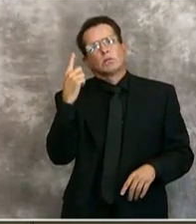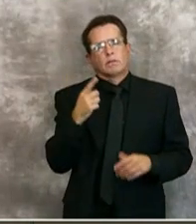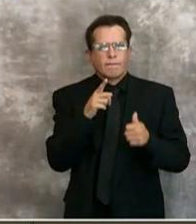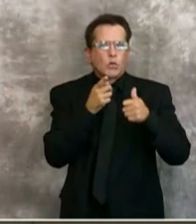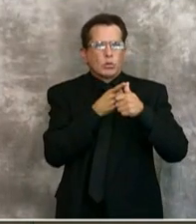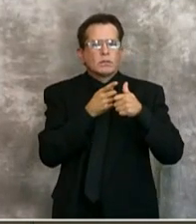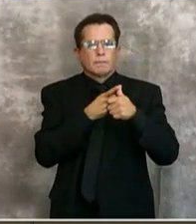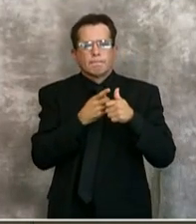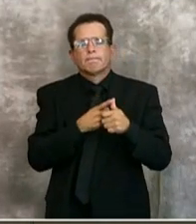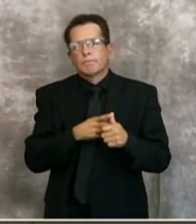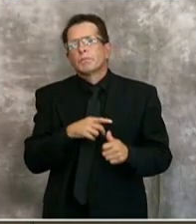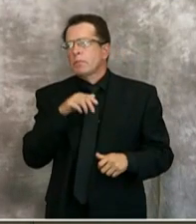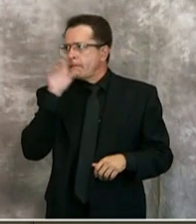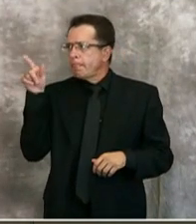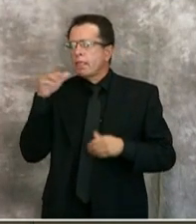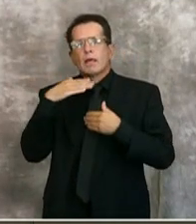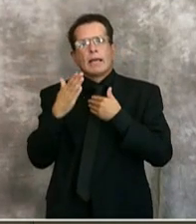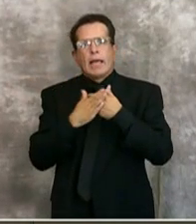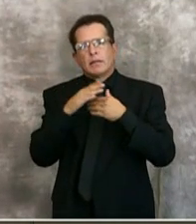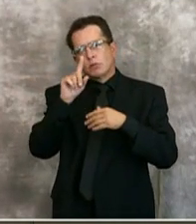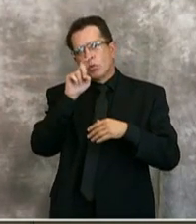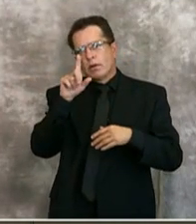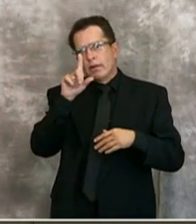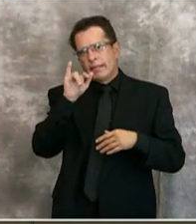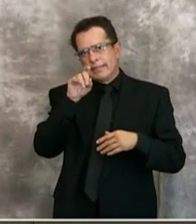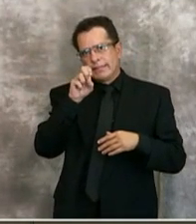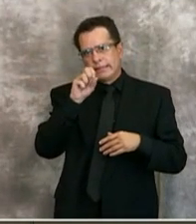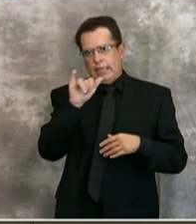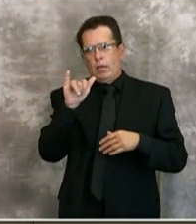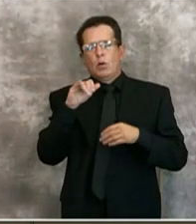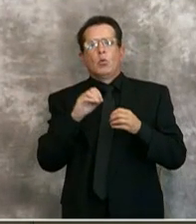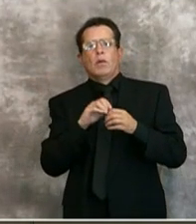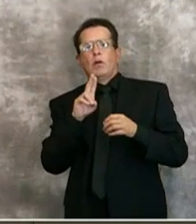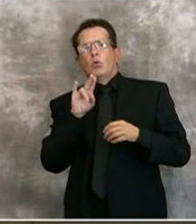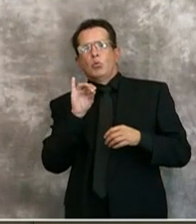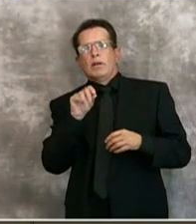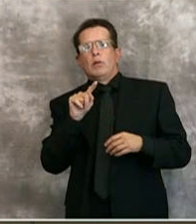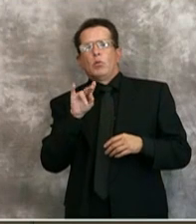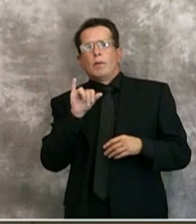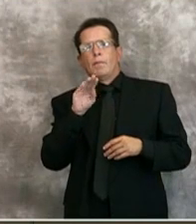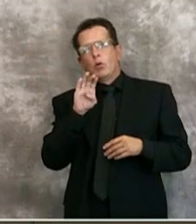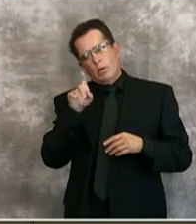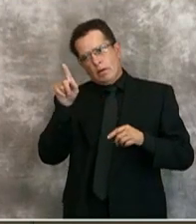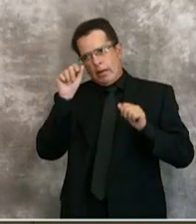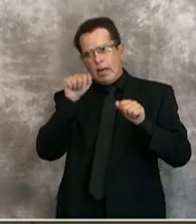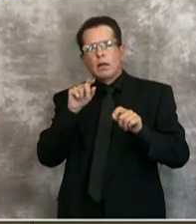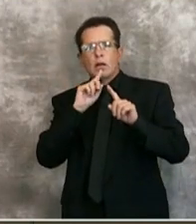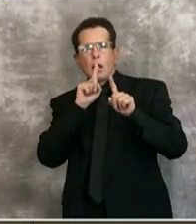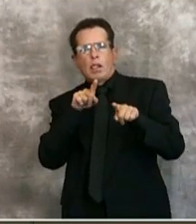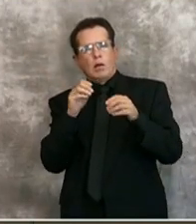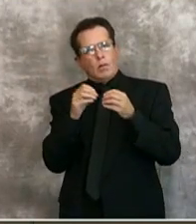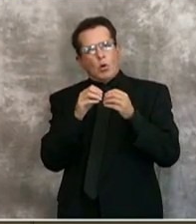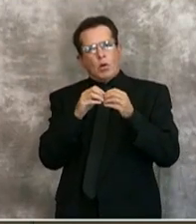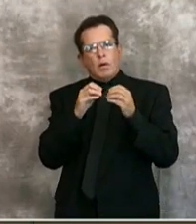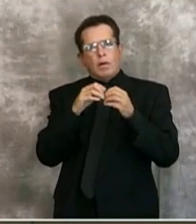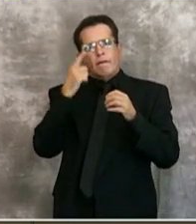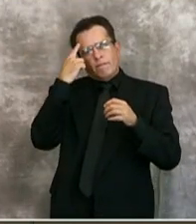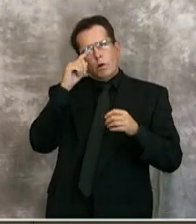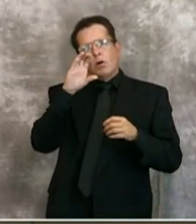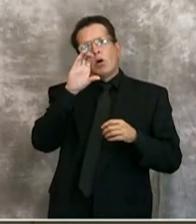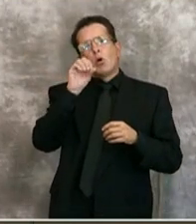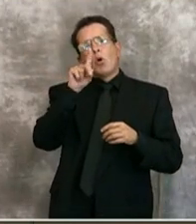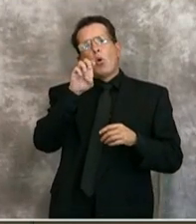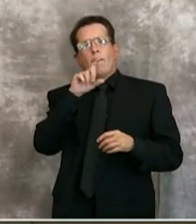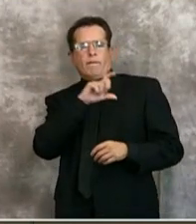This next question, Dr. Wooten, is from Lindsay Winkley with the Union Tribune. Are you able to provide more details about the county's code enforcement team that would